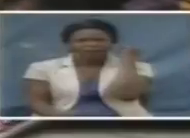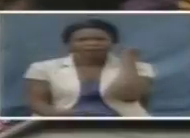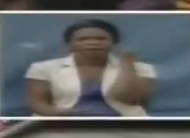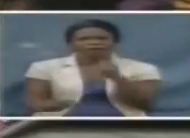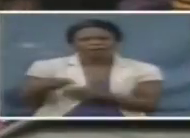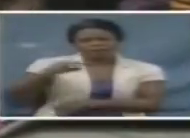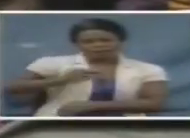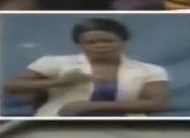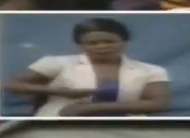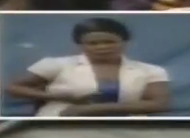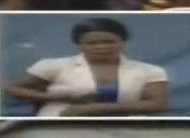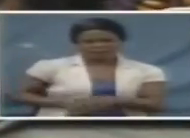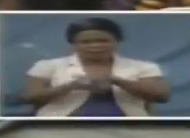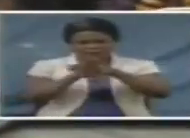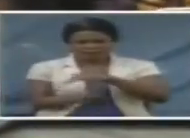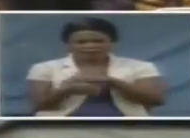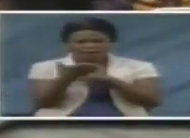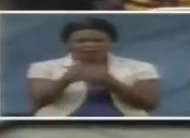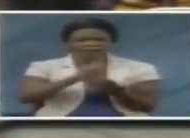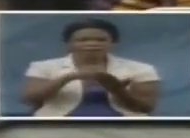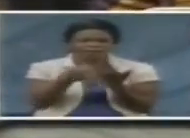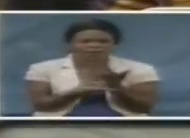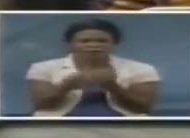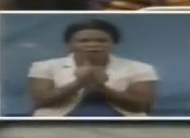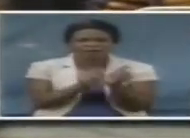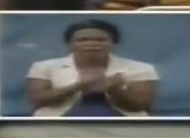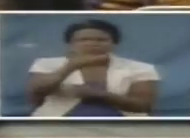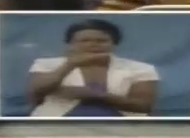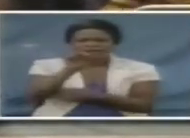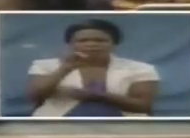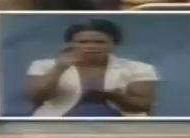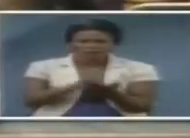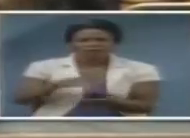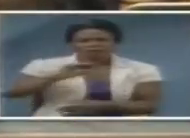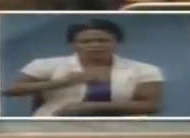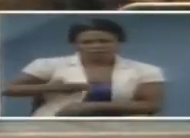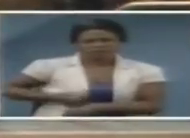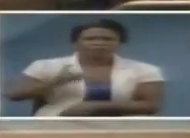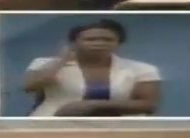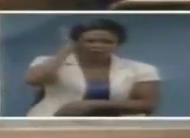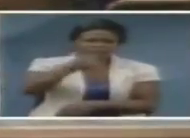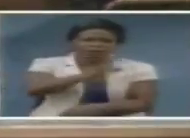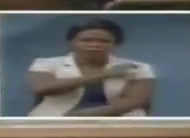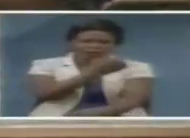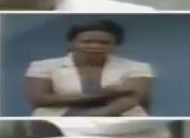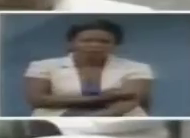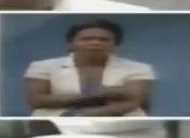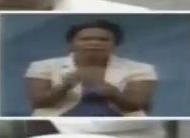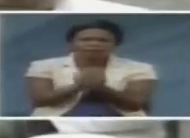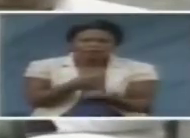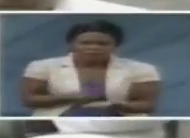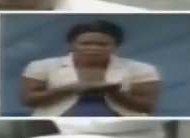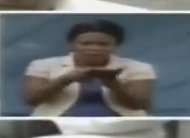poor and vulnerable women. Under this program, about 30,000 women will be empowered